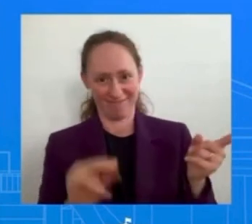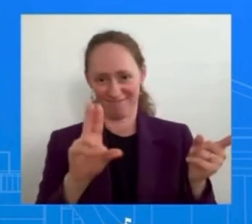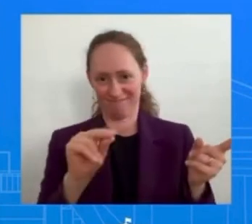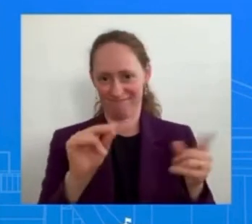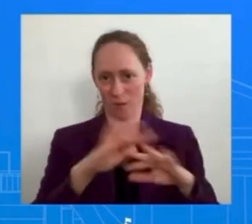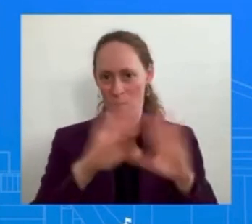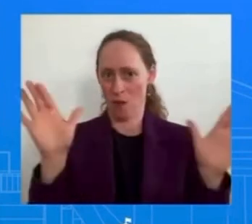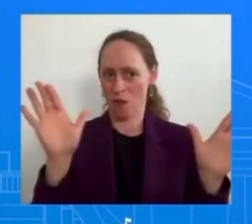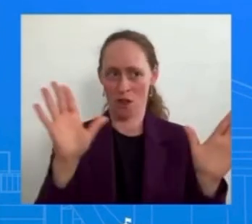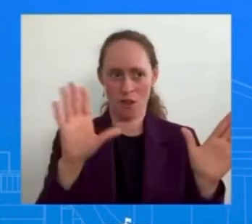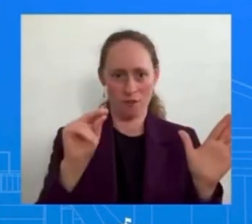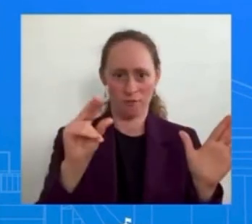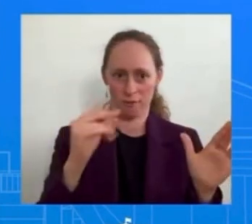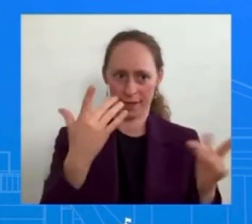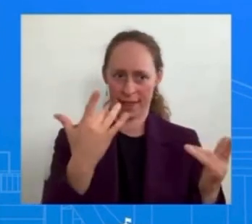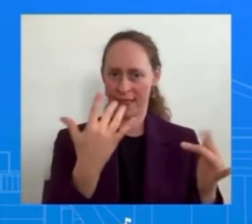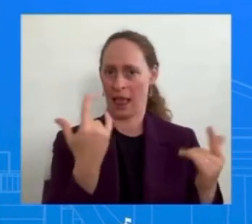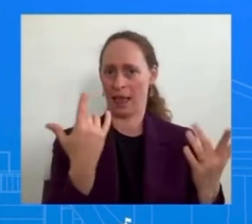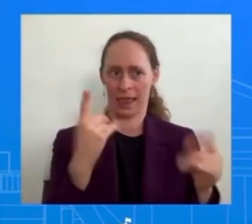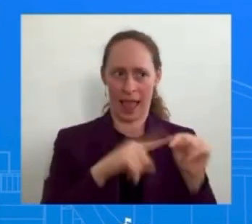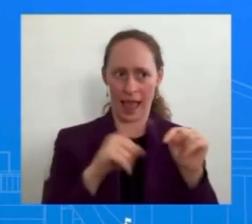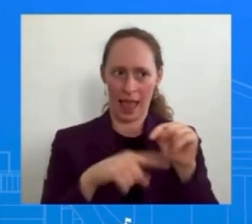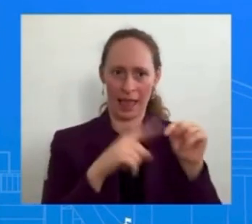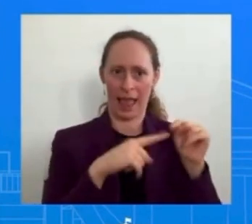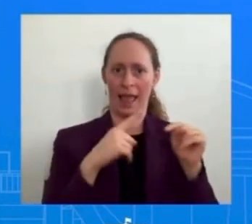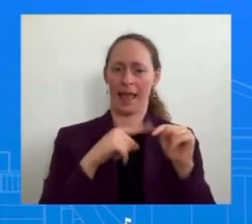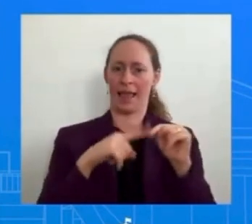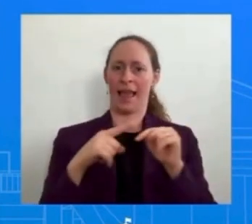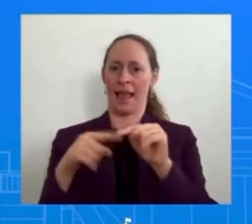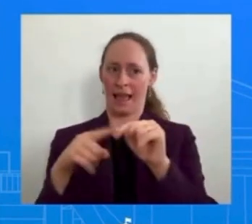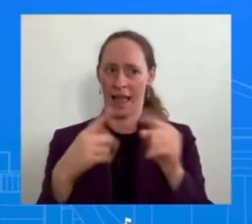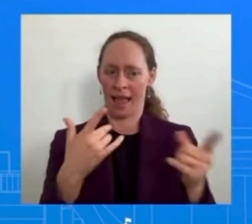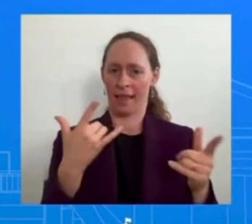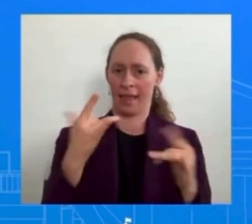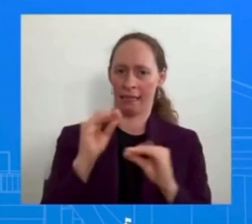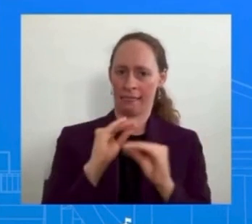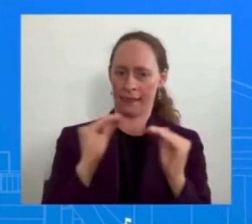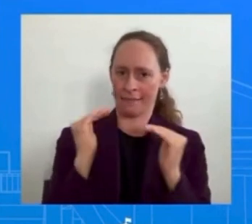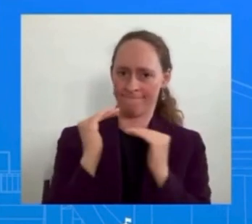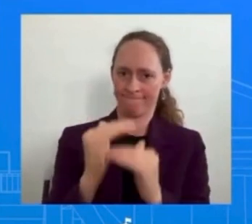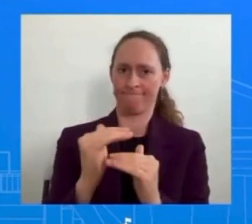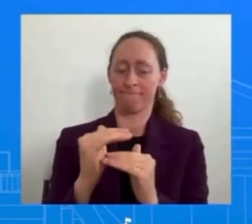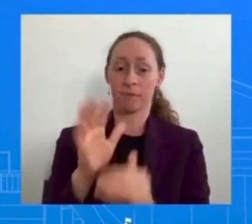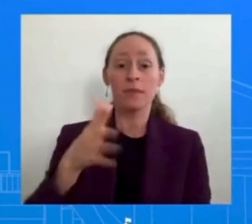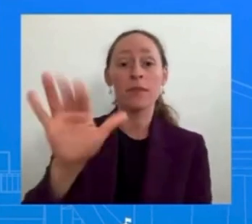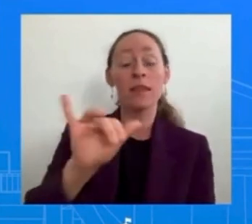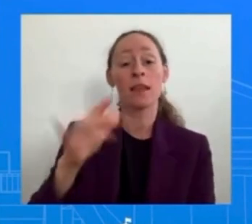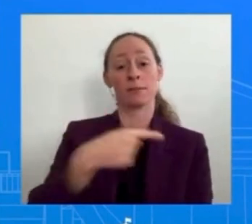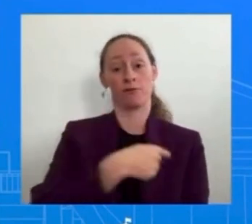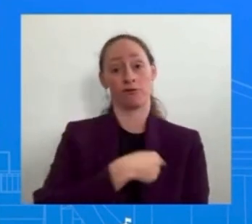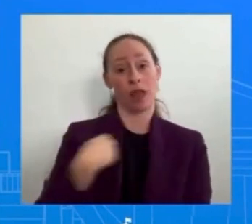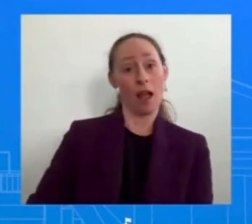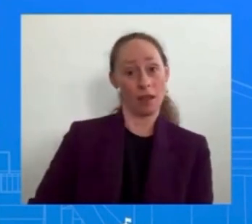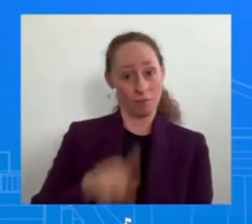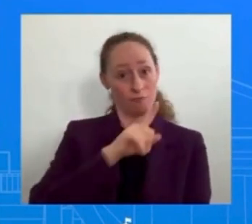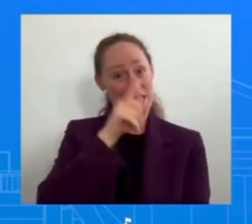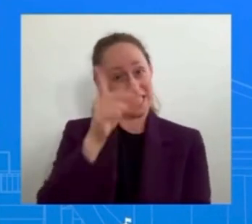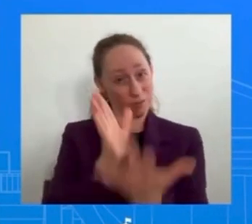been transparency issues, as we know, when it comes to the PRC, and on the economic